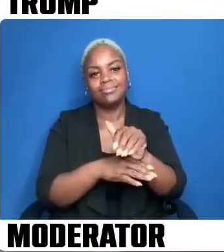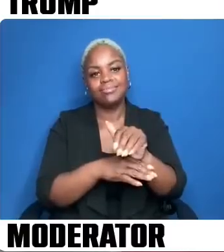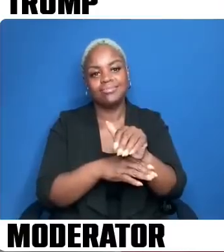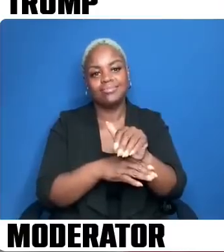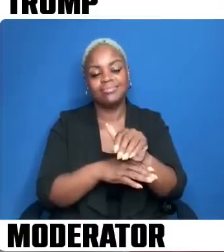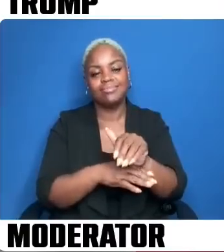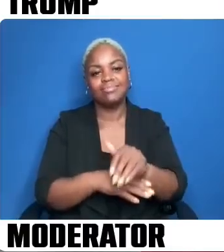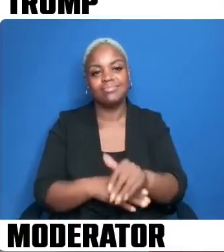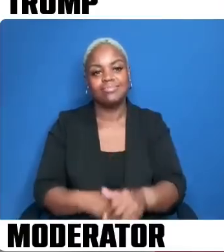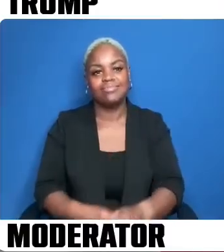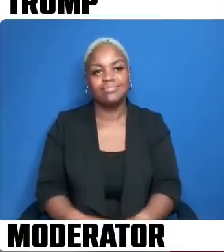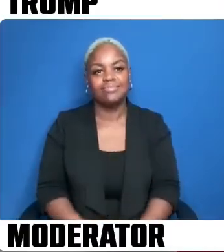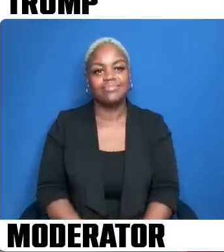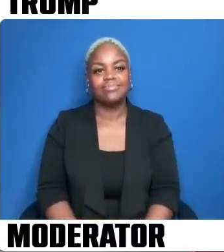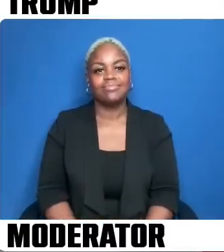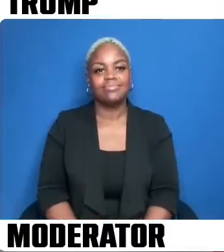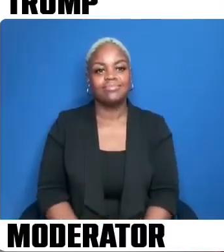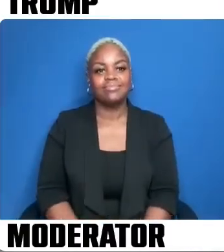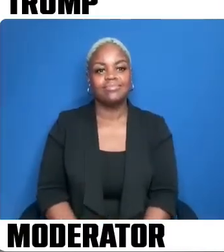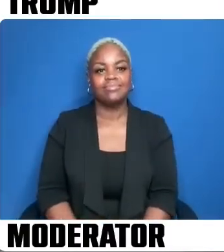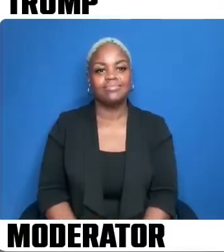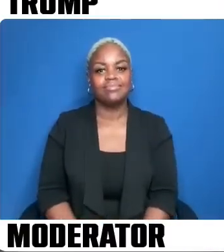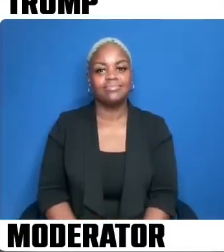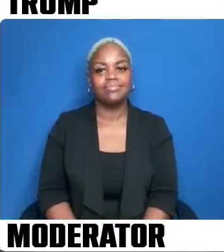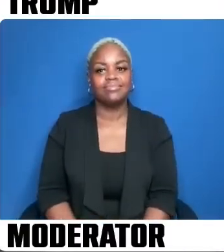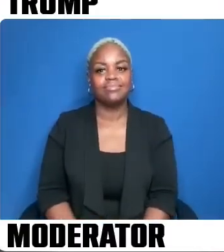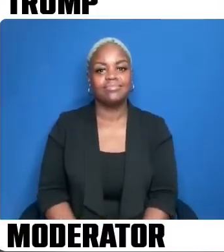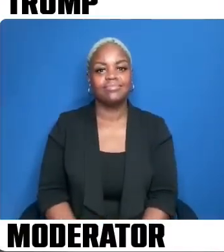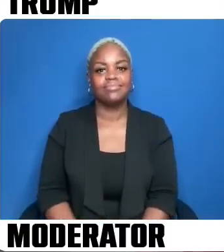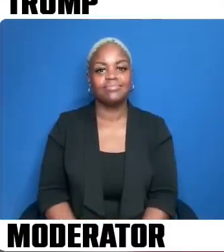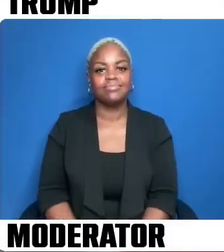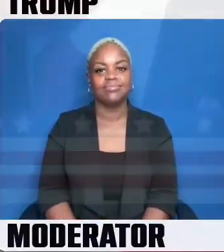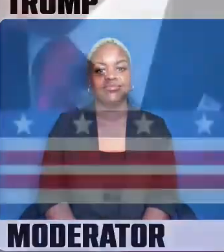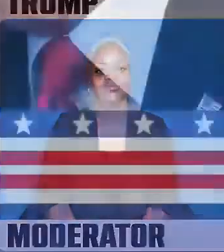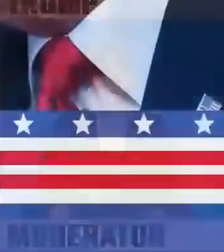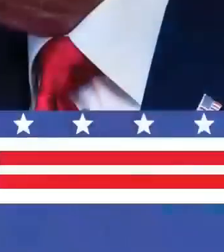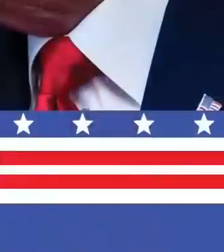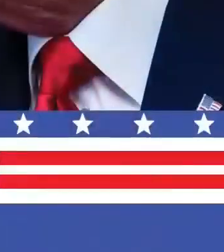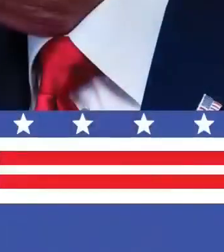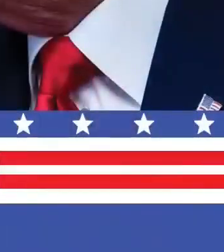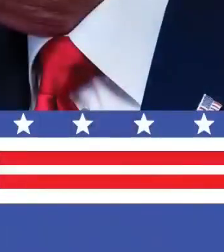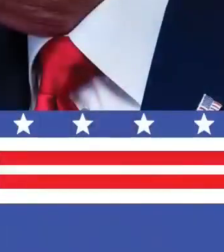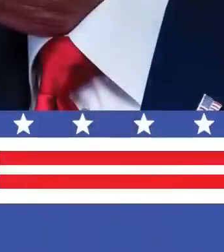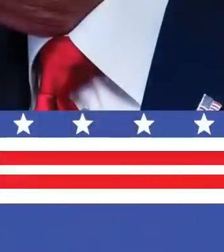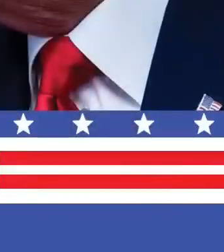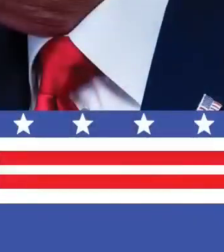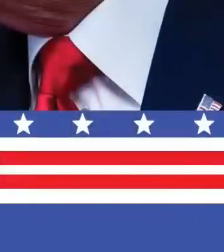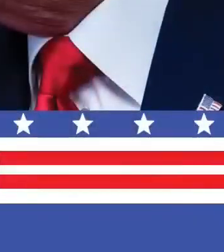And we are here live on ABC.